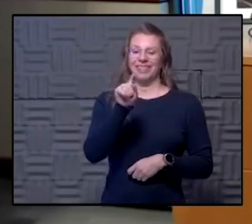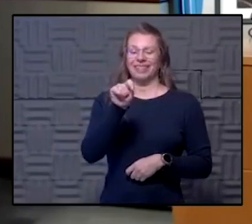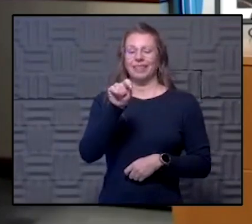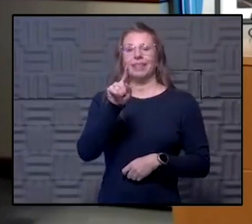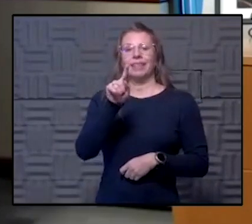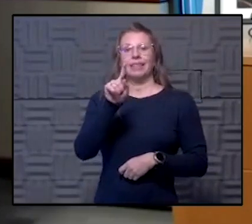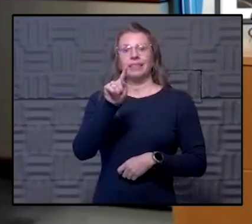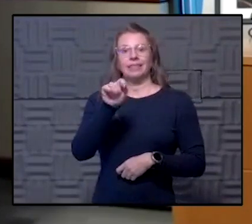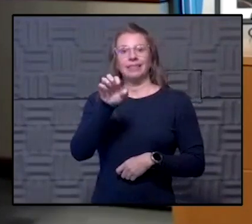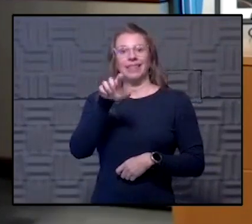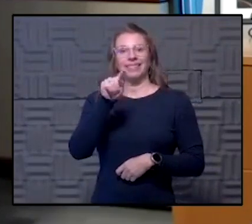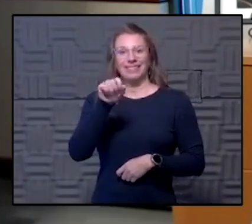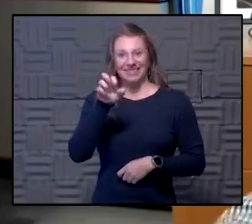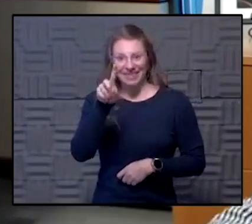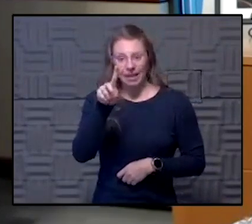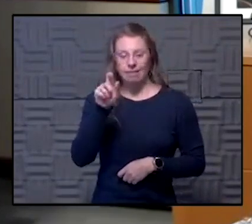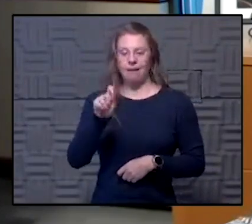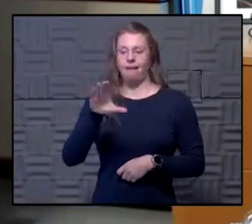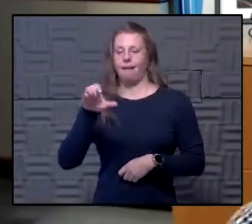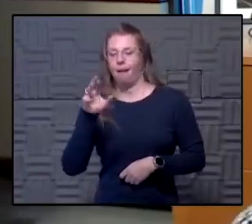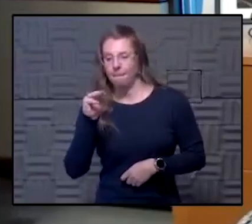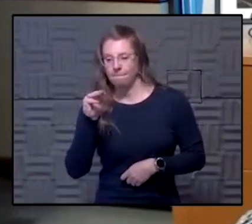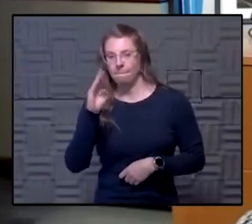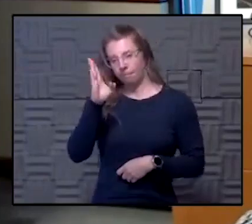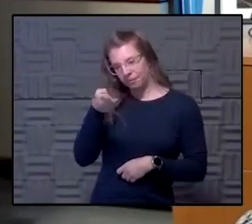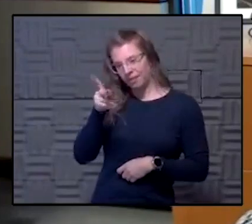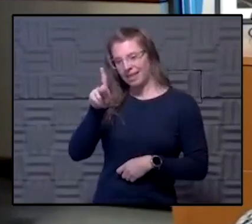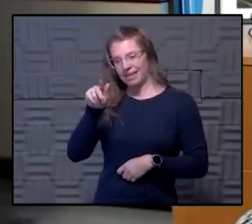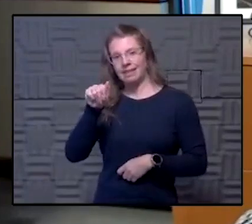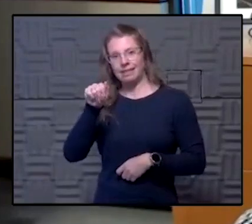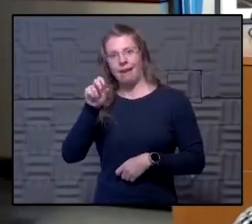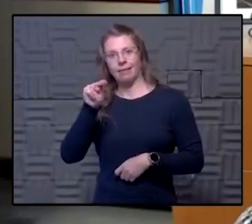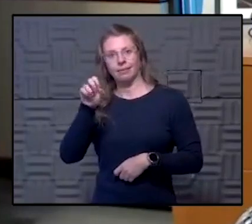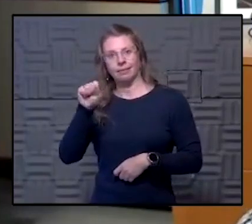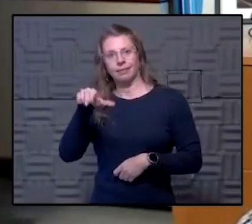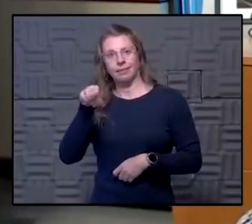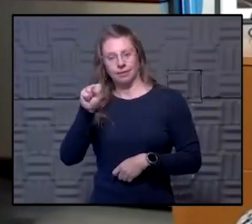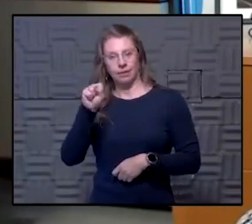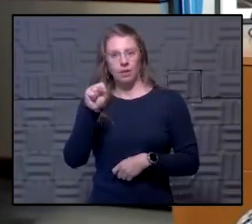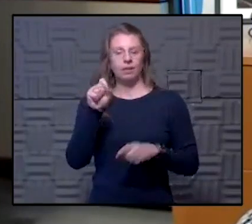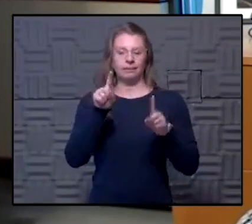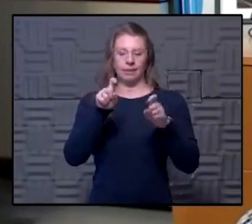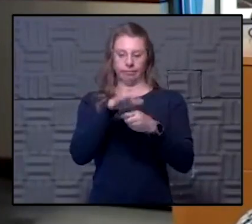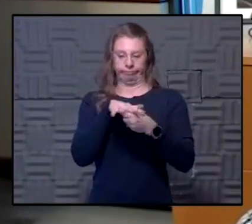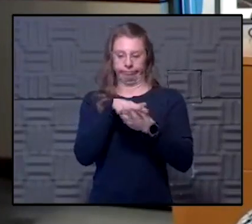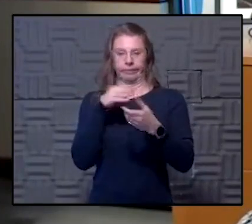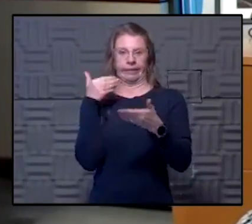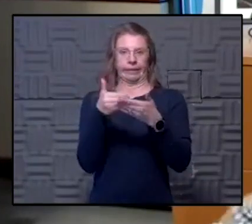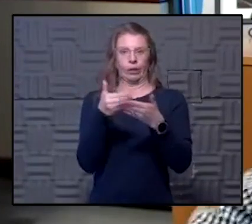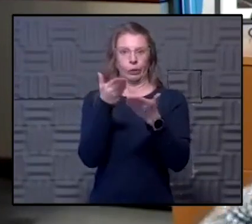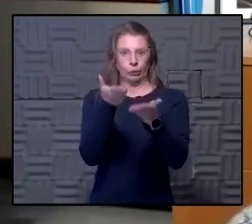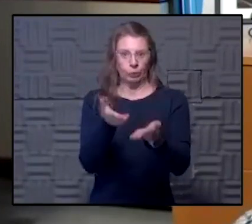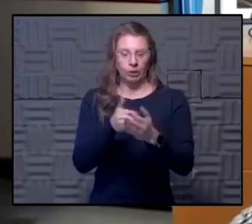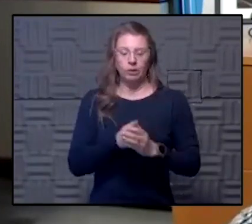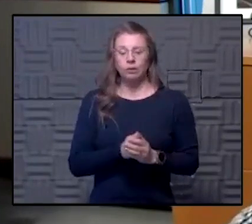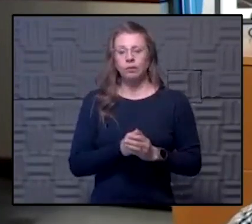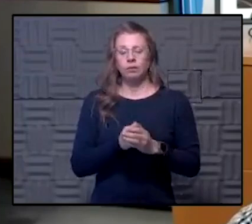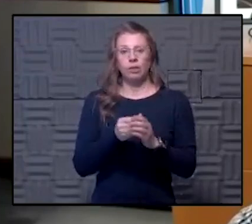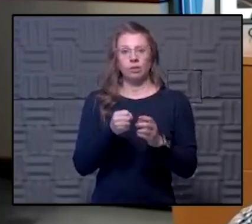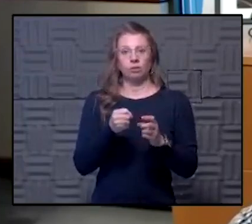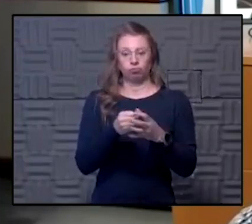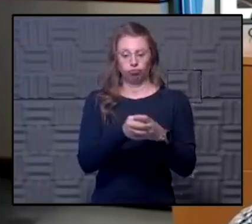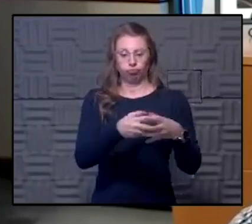gogettested.com/Kansas to find out the testing sites nearest to you. We've been rapidly expanding the amount of testing in many different